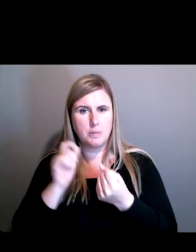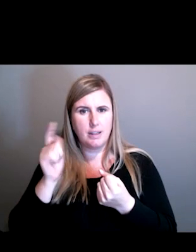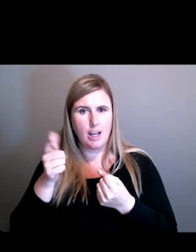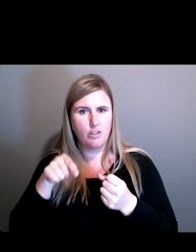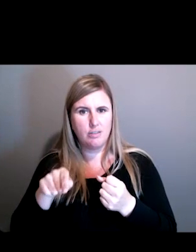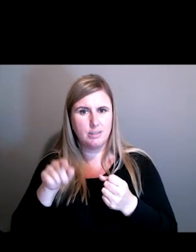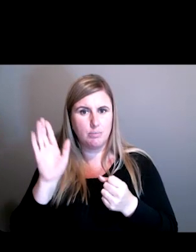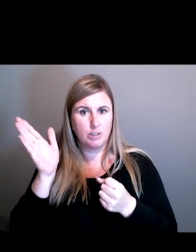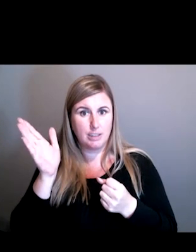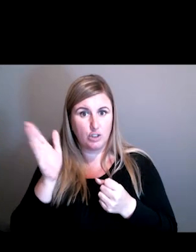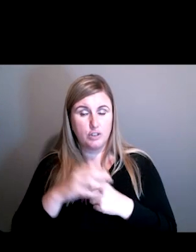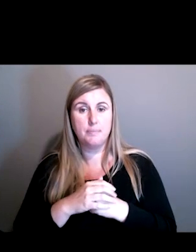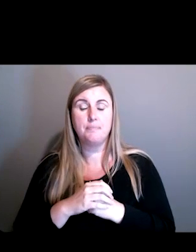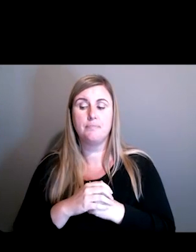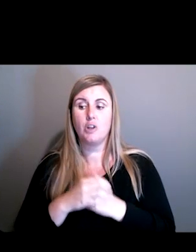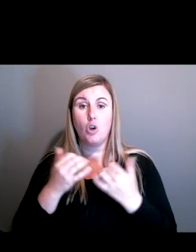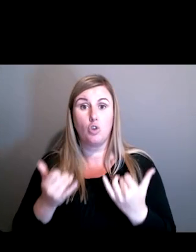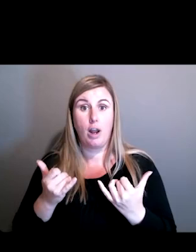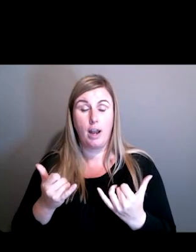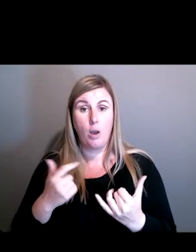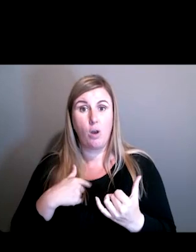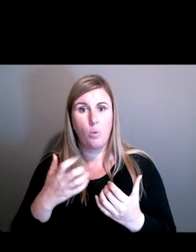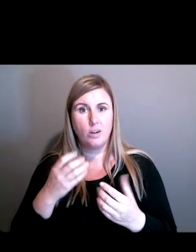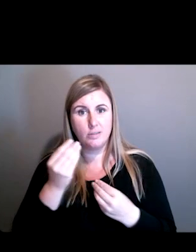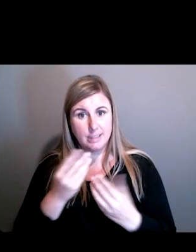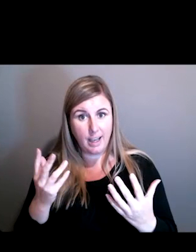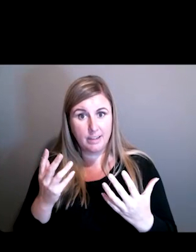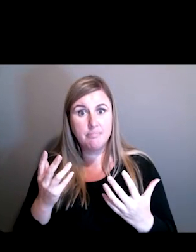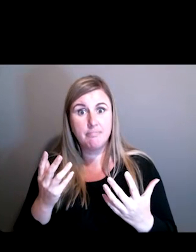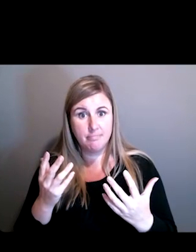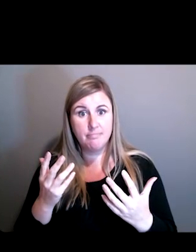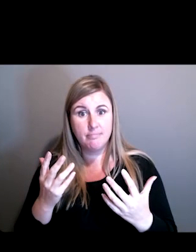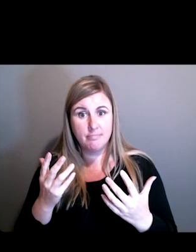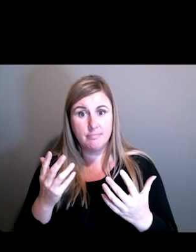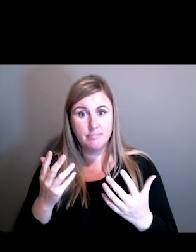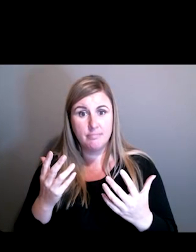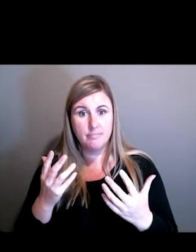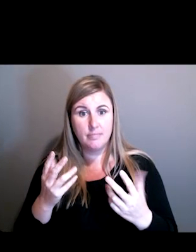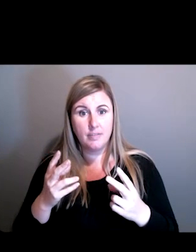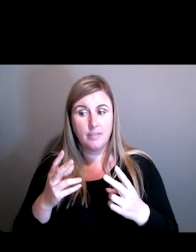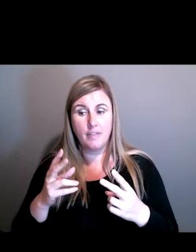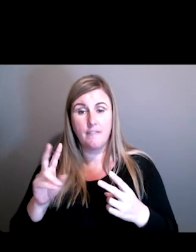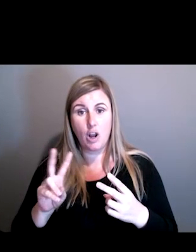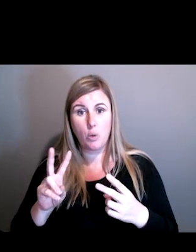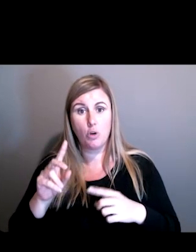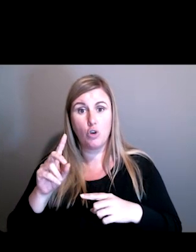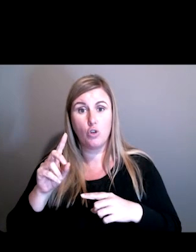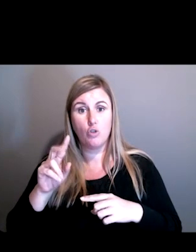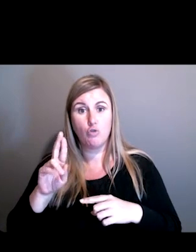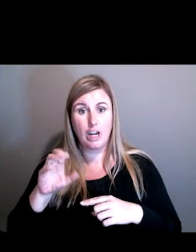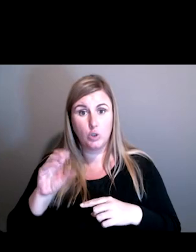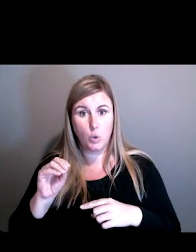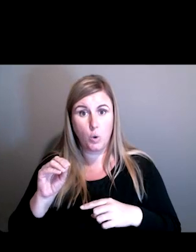of reinforcement later in this presentation. Right now, I just want to say that the variable